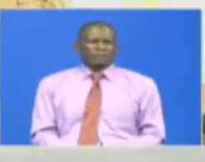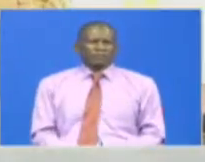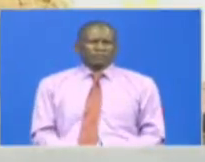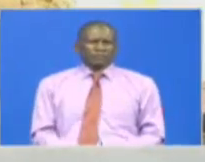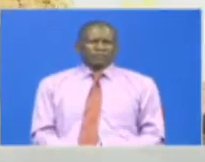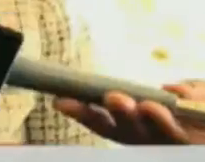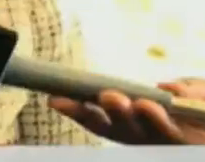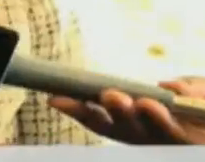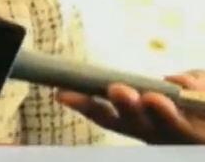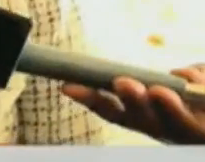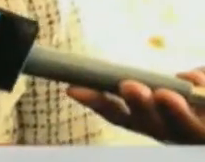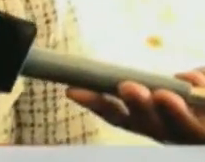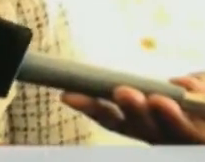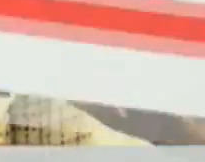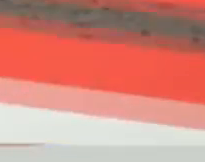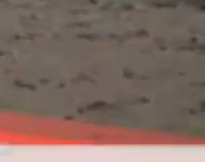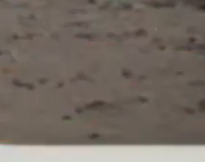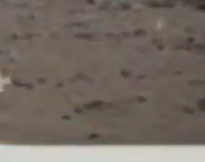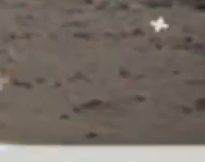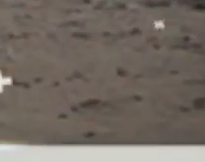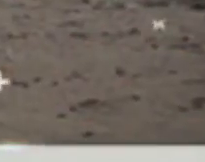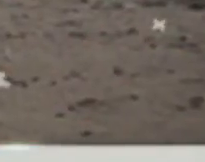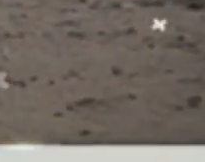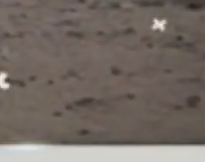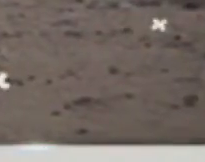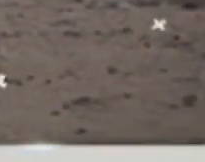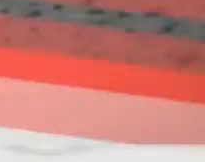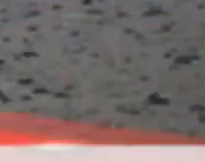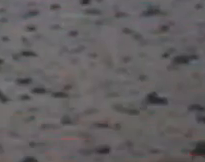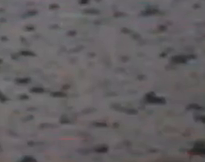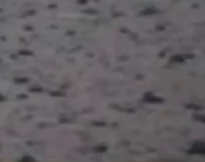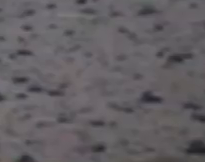One man, one vote, one shilling.